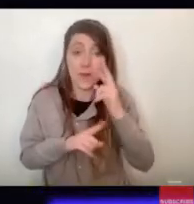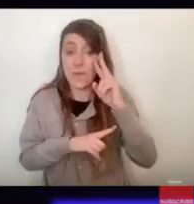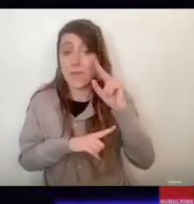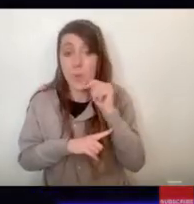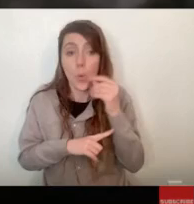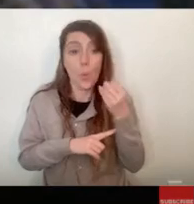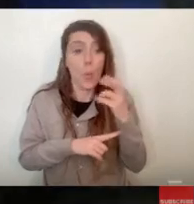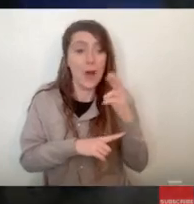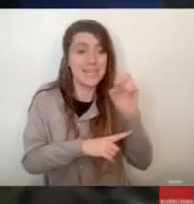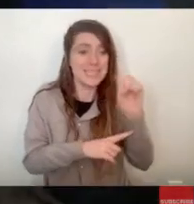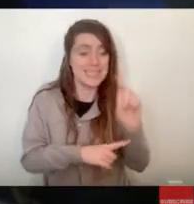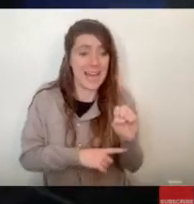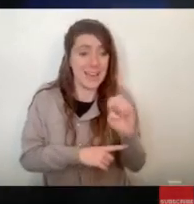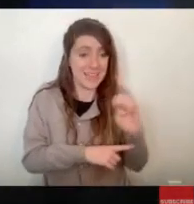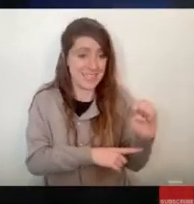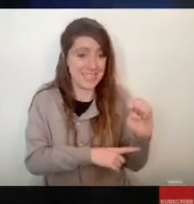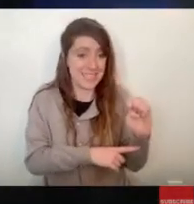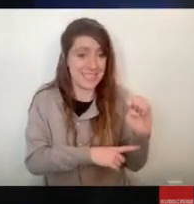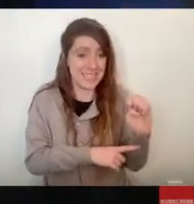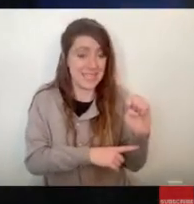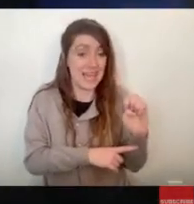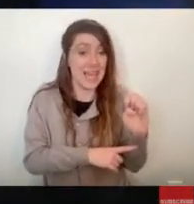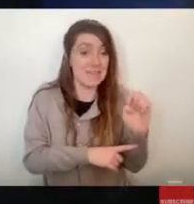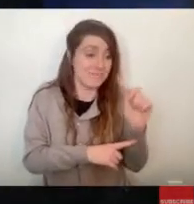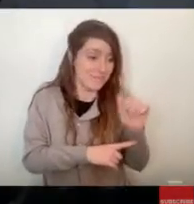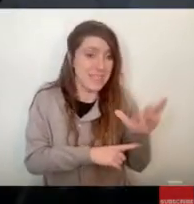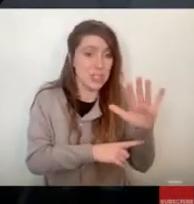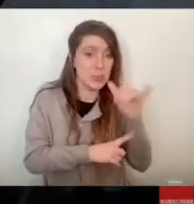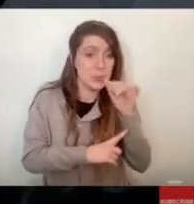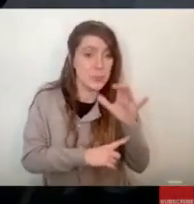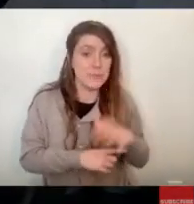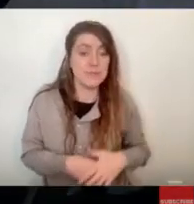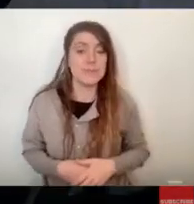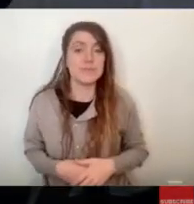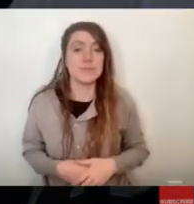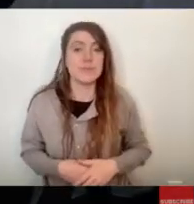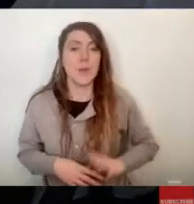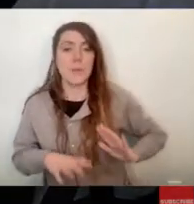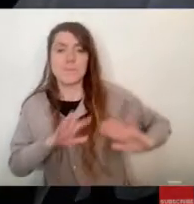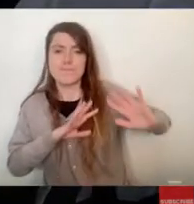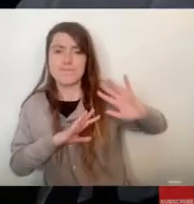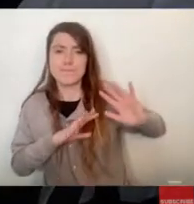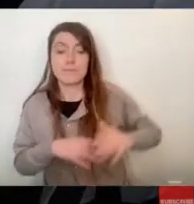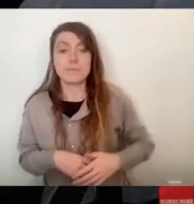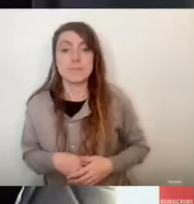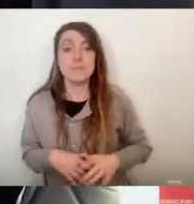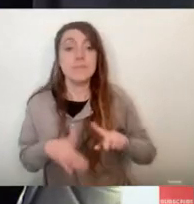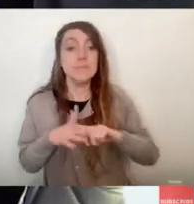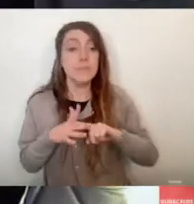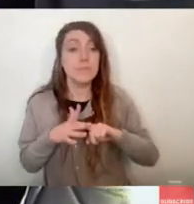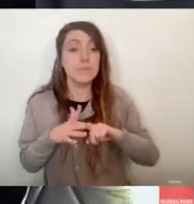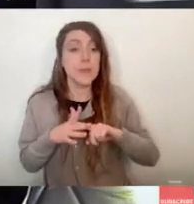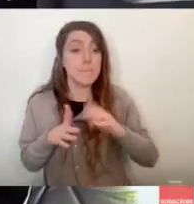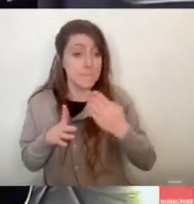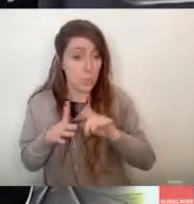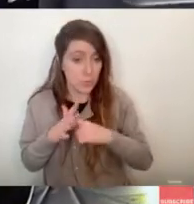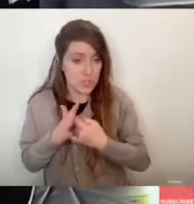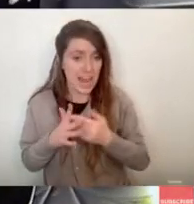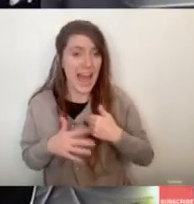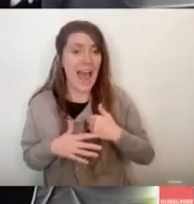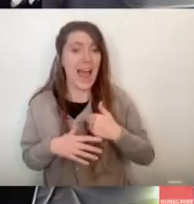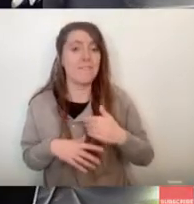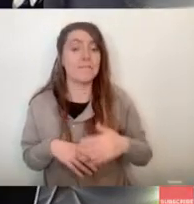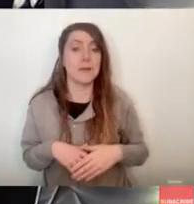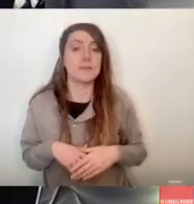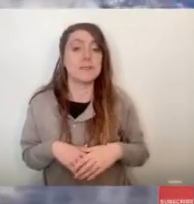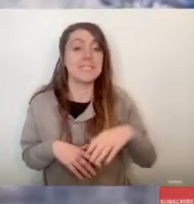in space. Since their first successful crewed spaceflight in 2021, Blue Origin has had 10 crewed missions, bringing